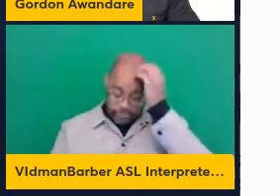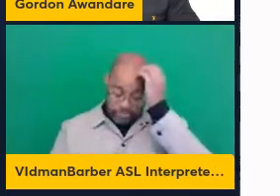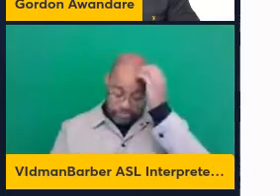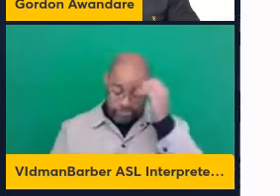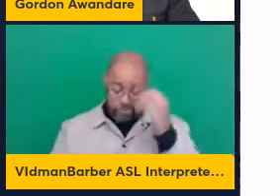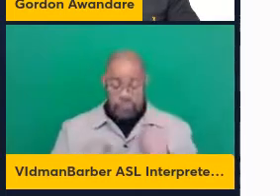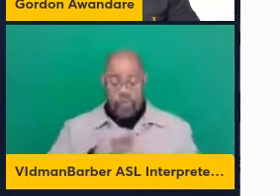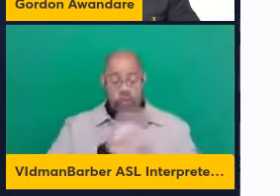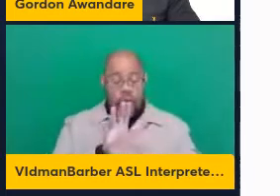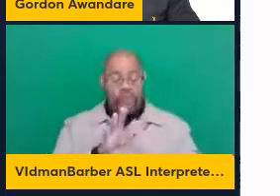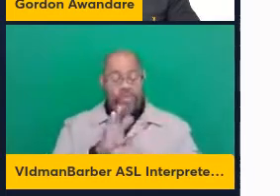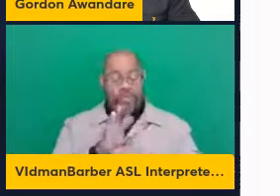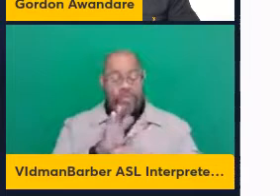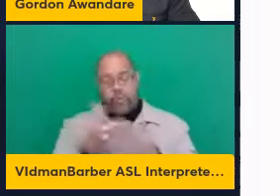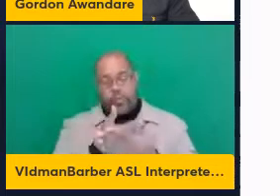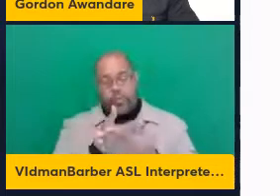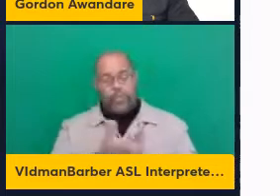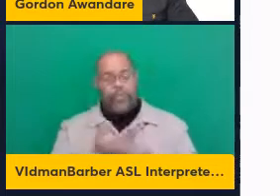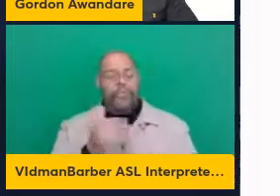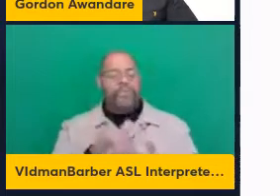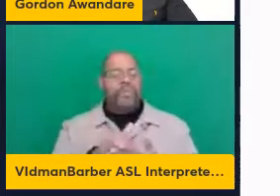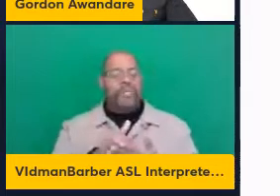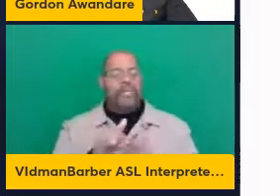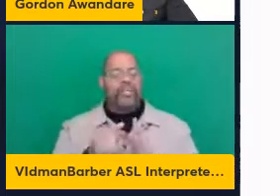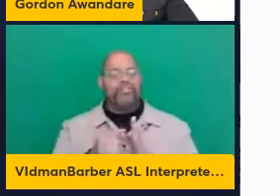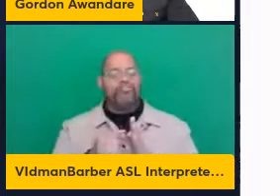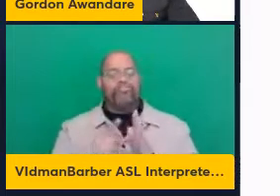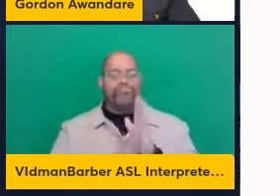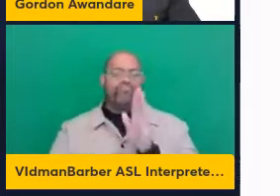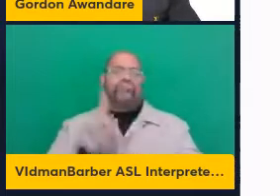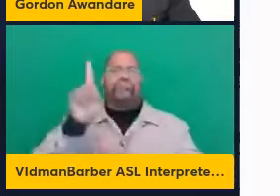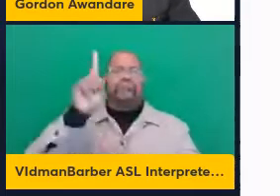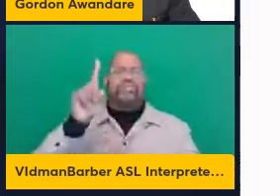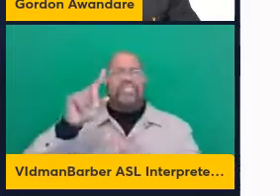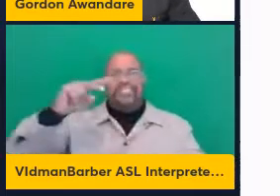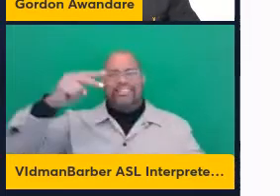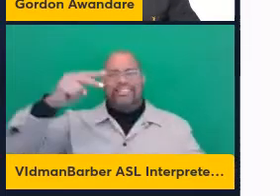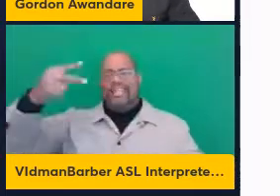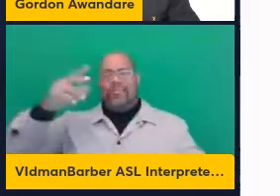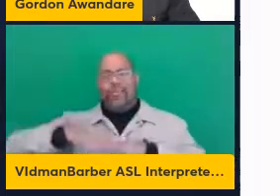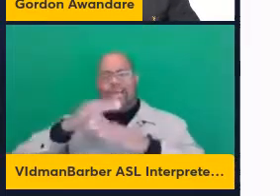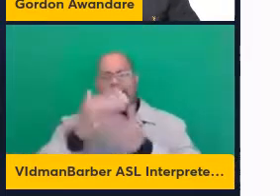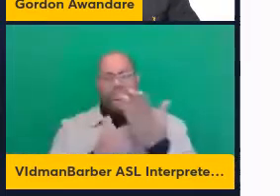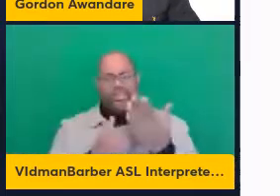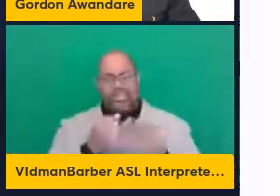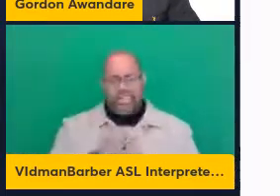COVID, even though new has shot to the top, is almost a second on our list of